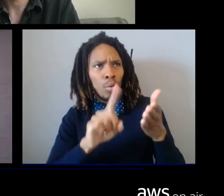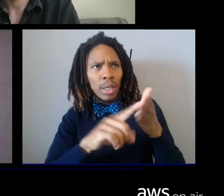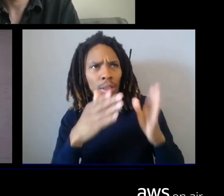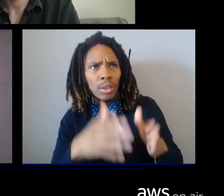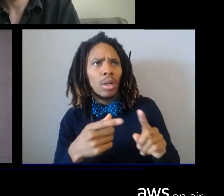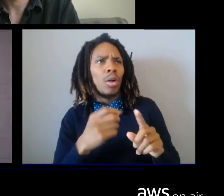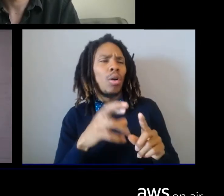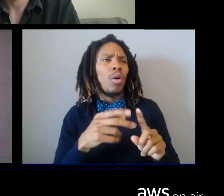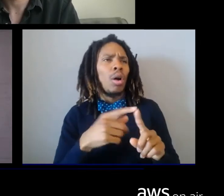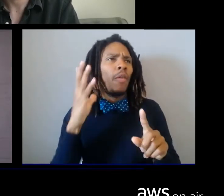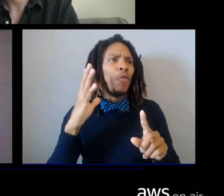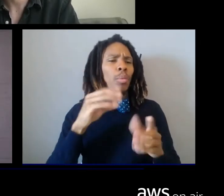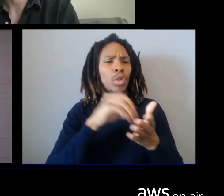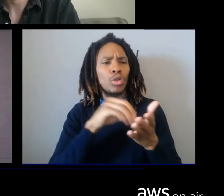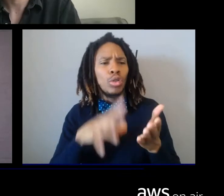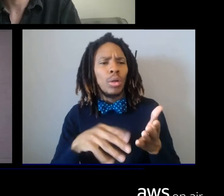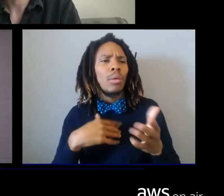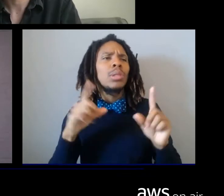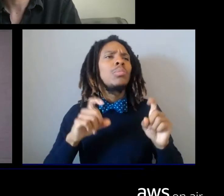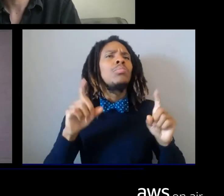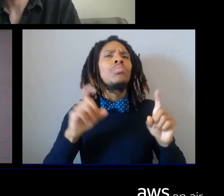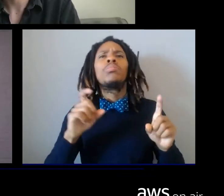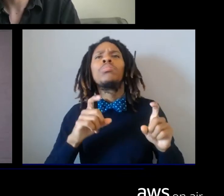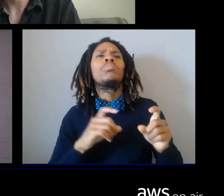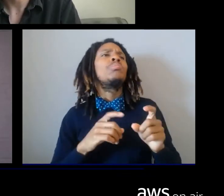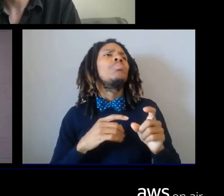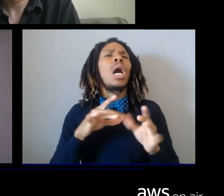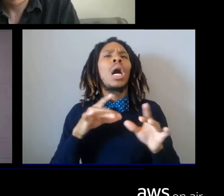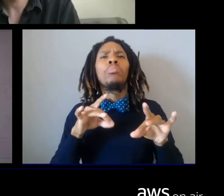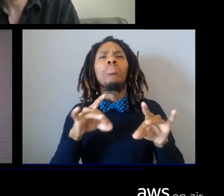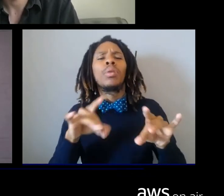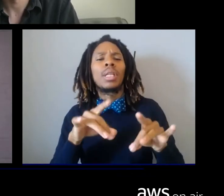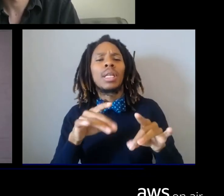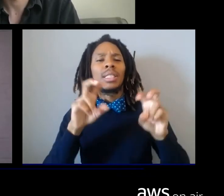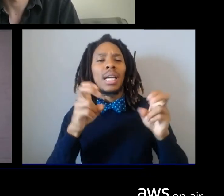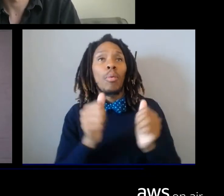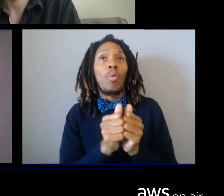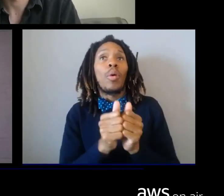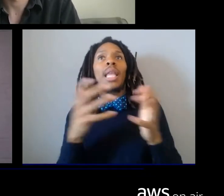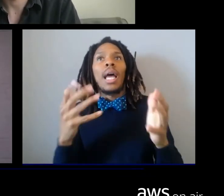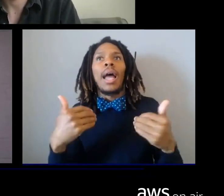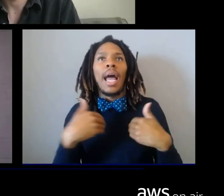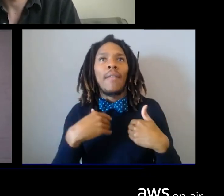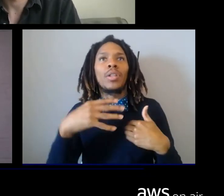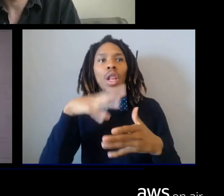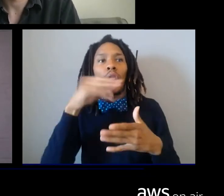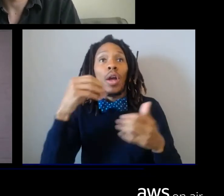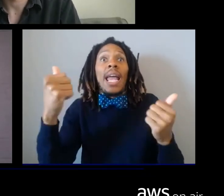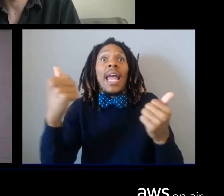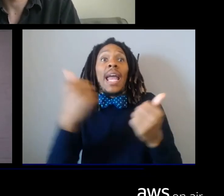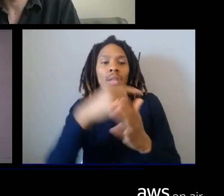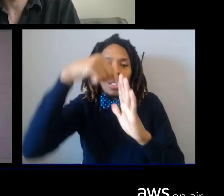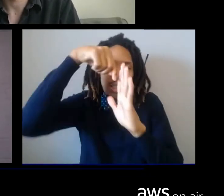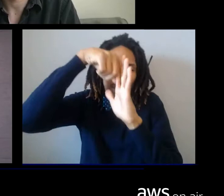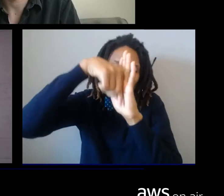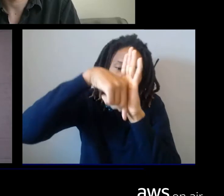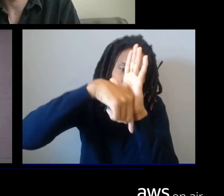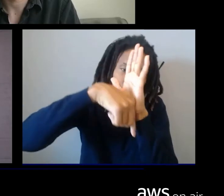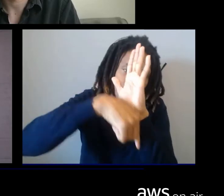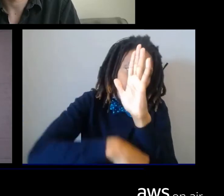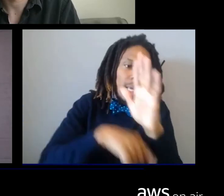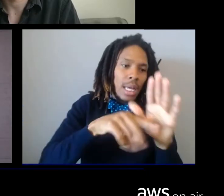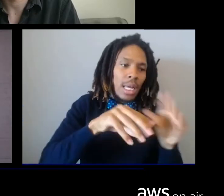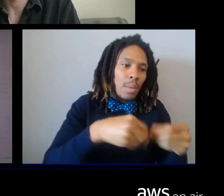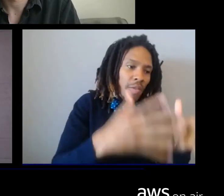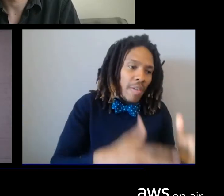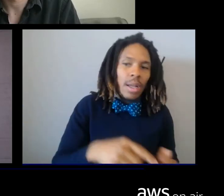student and I just want to try out and learn this topic without having to learn, the ins and outs of this cloud provider and this quantum